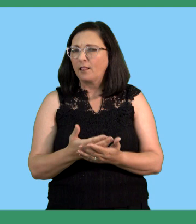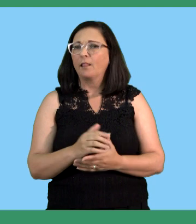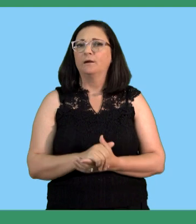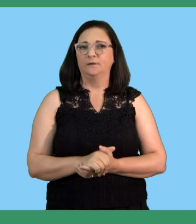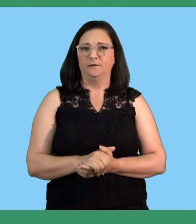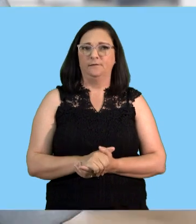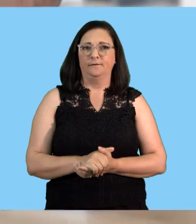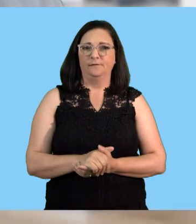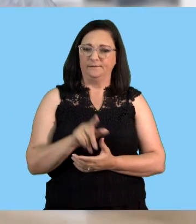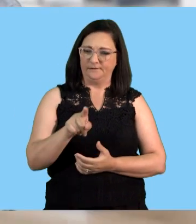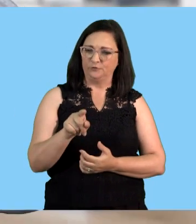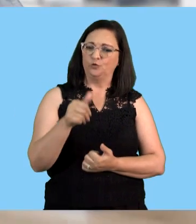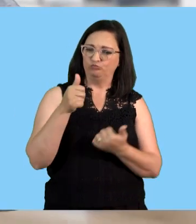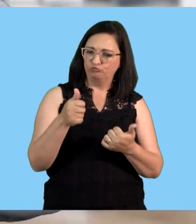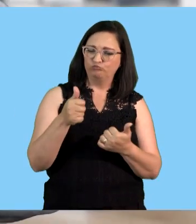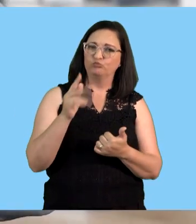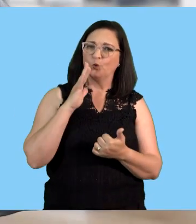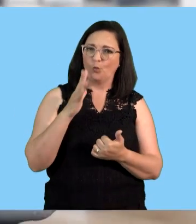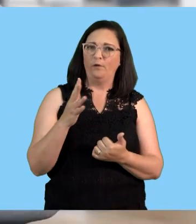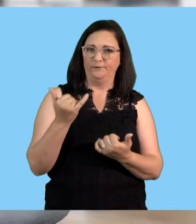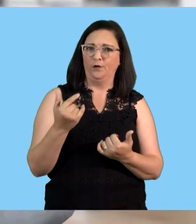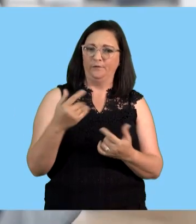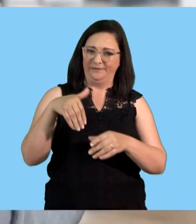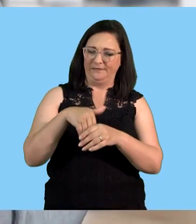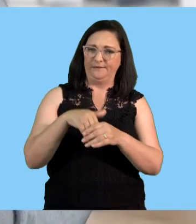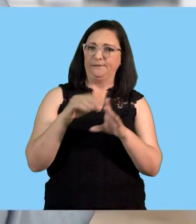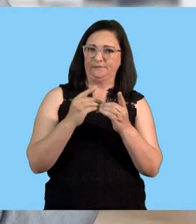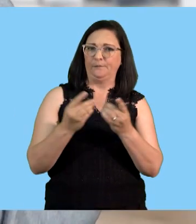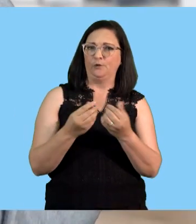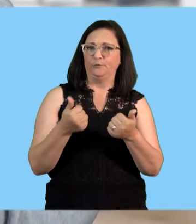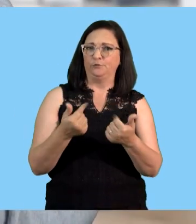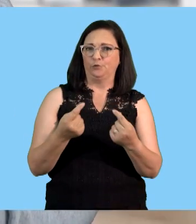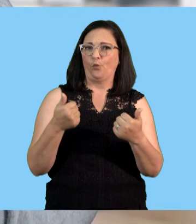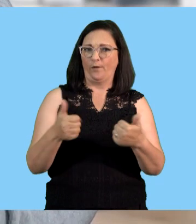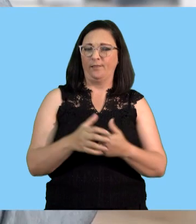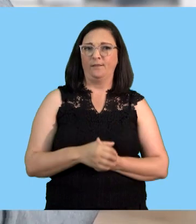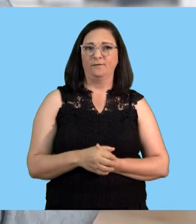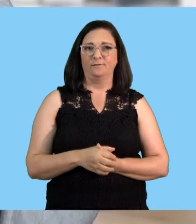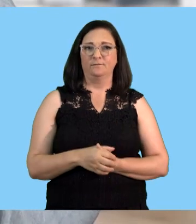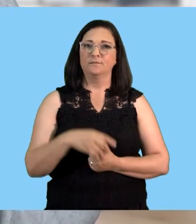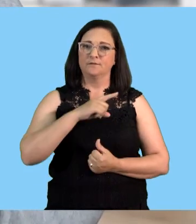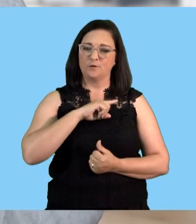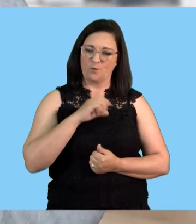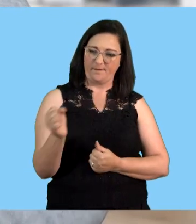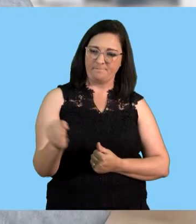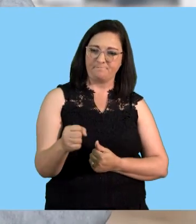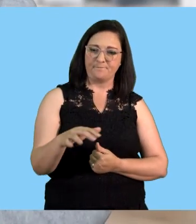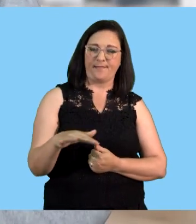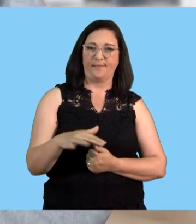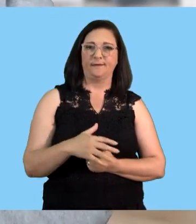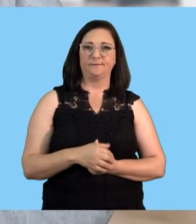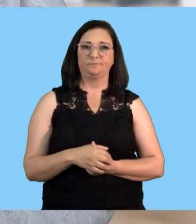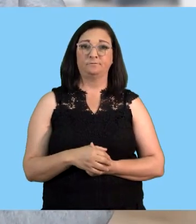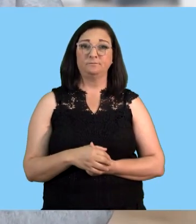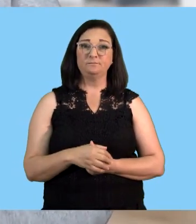say, okay, this one will function better in this department. So that is basically the meaning of placement.